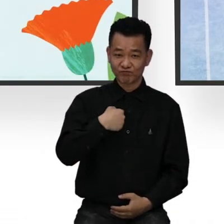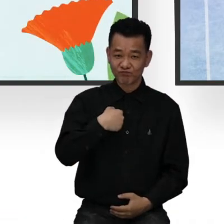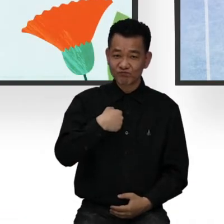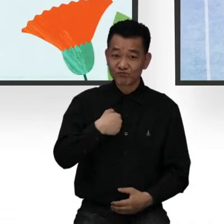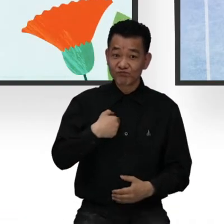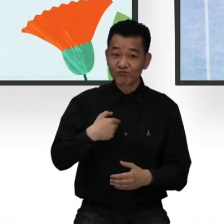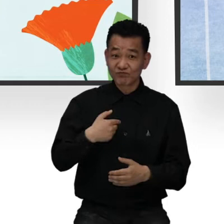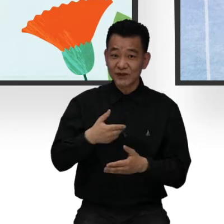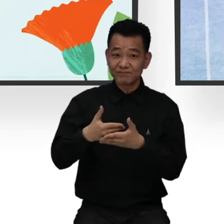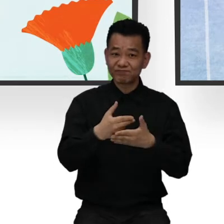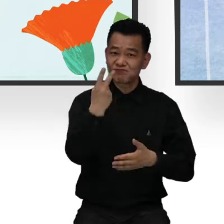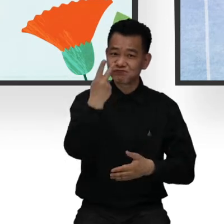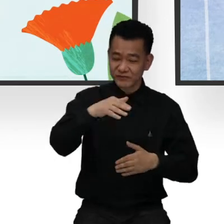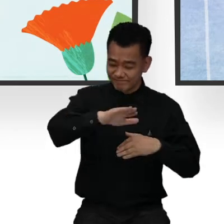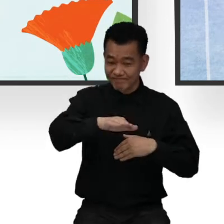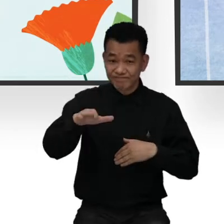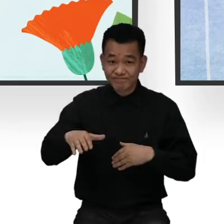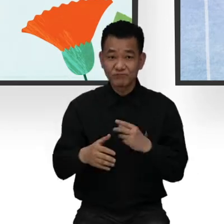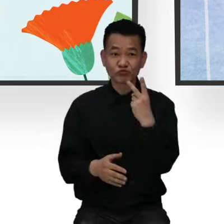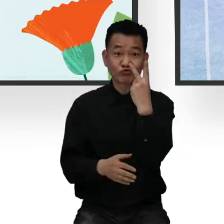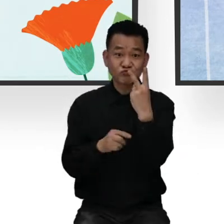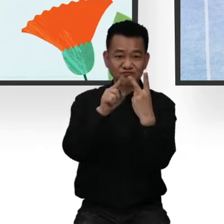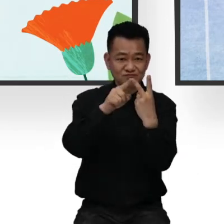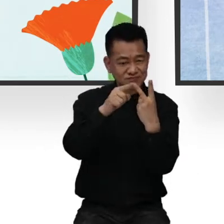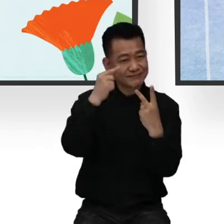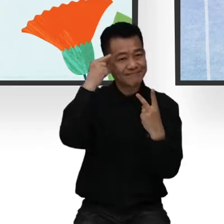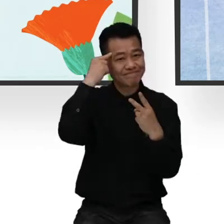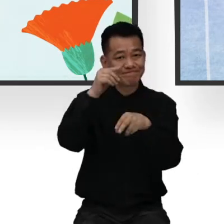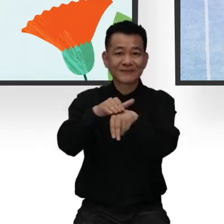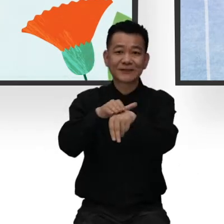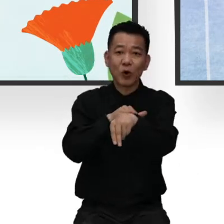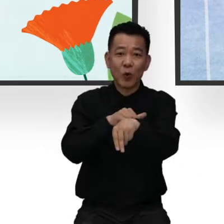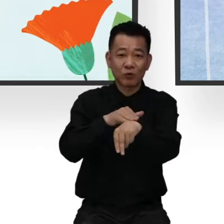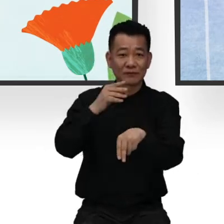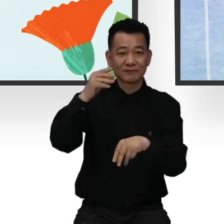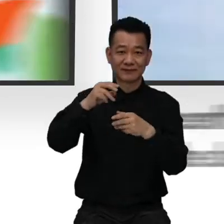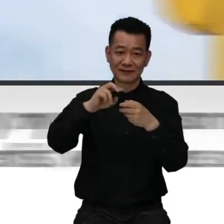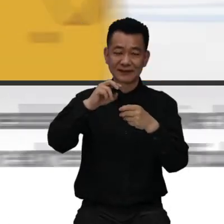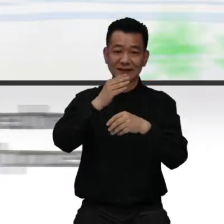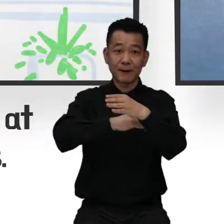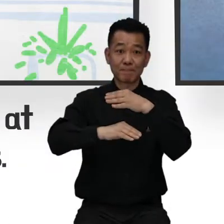I have 2 sons. My second son has a developmental disability.